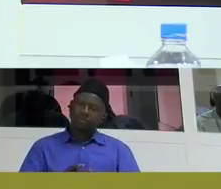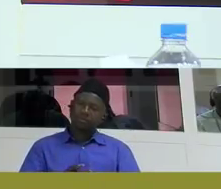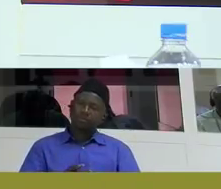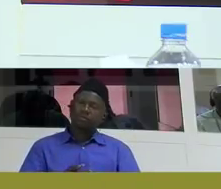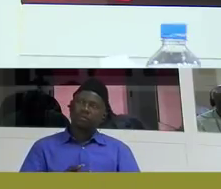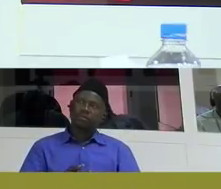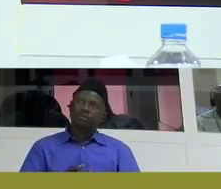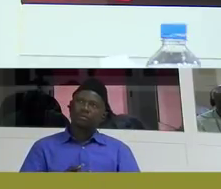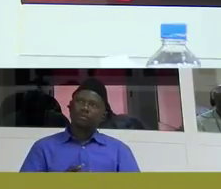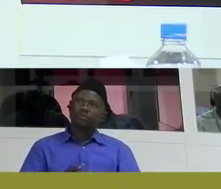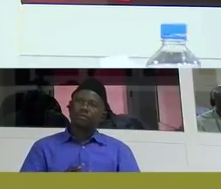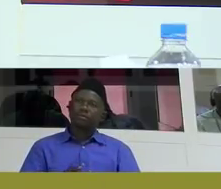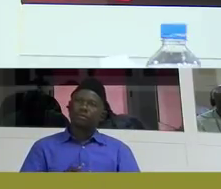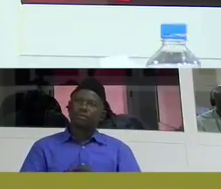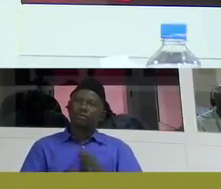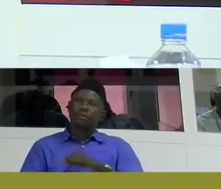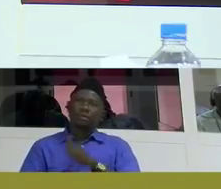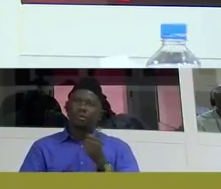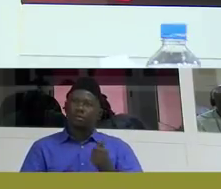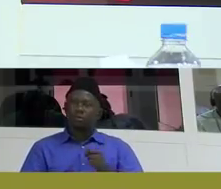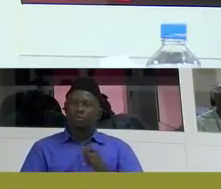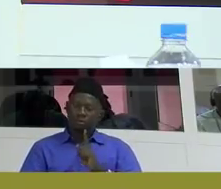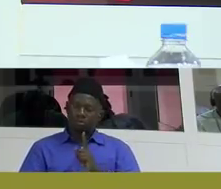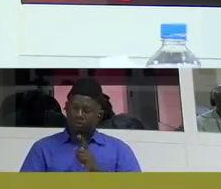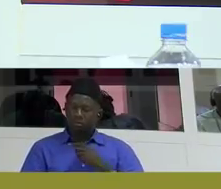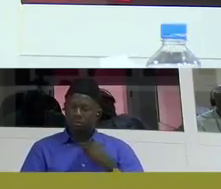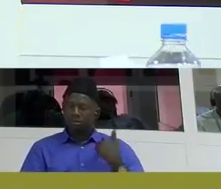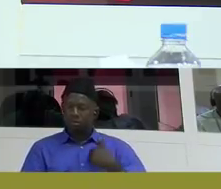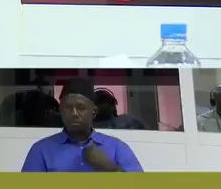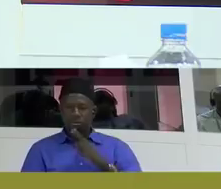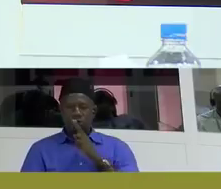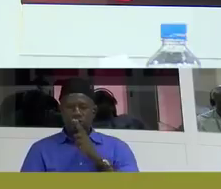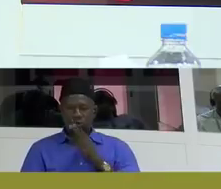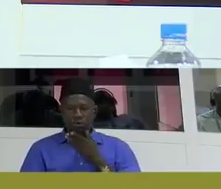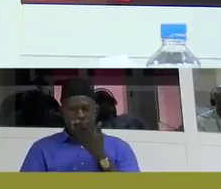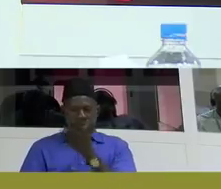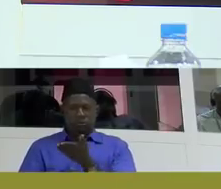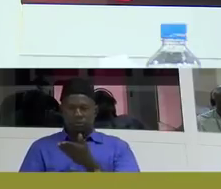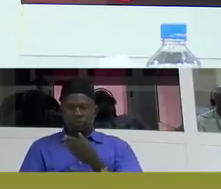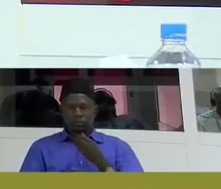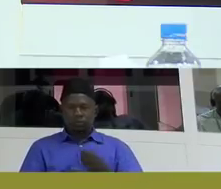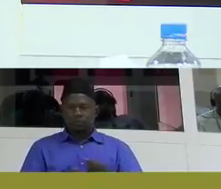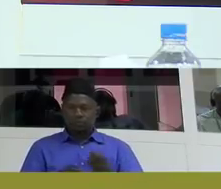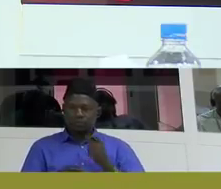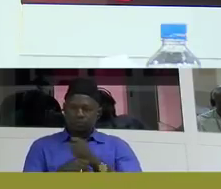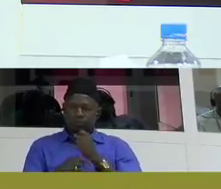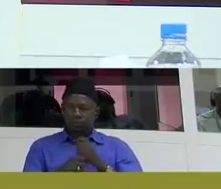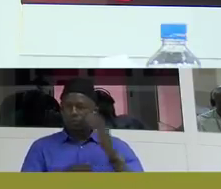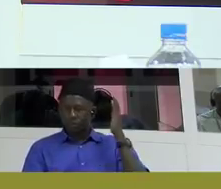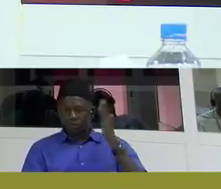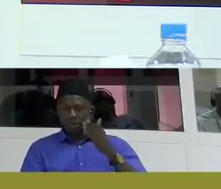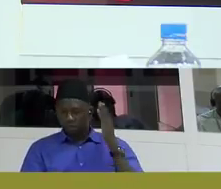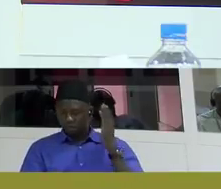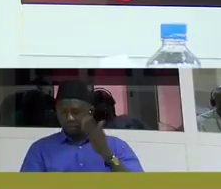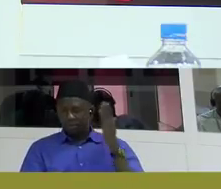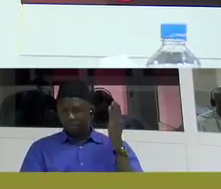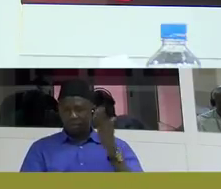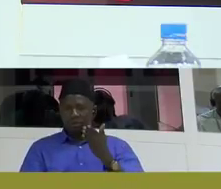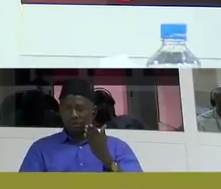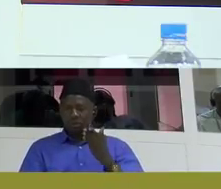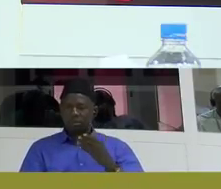and some of the people who were there who made presentation